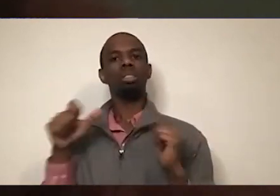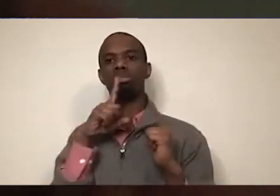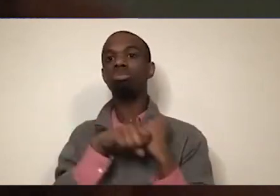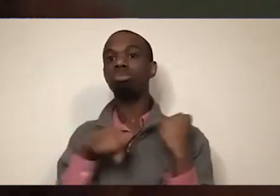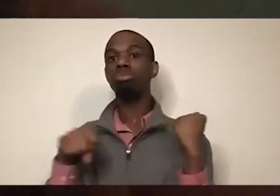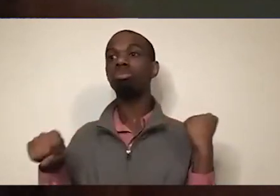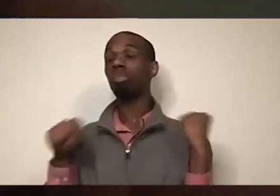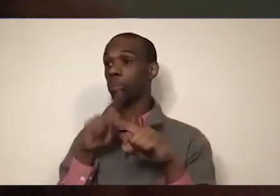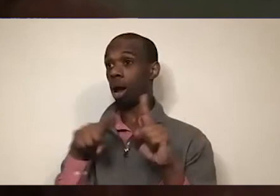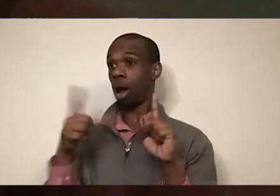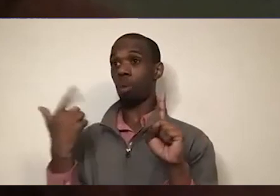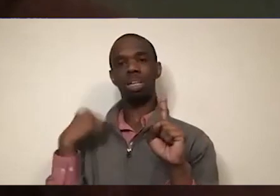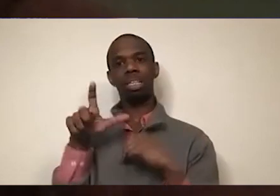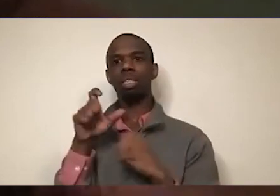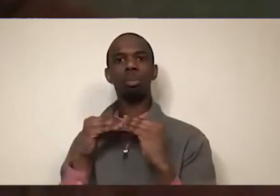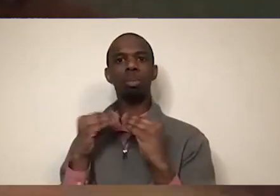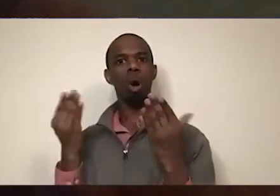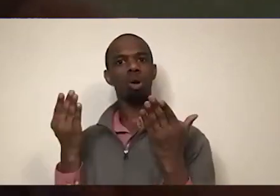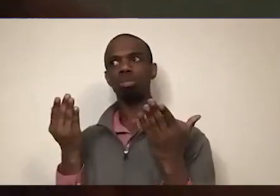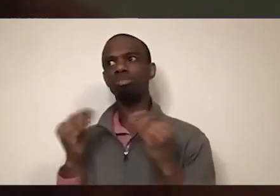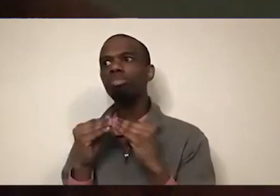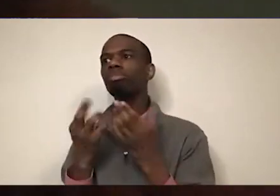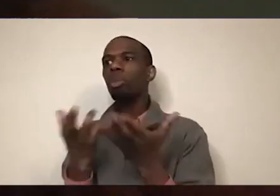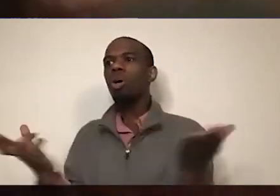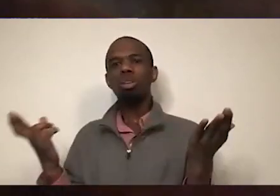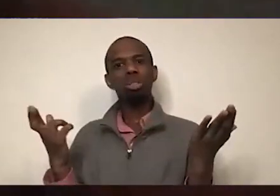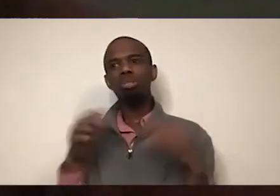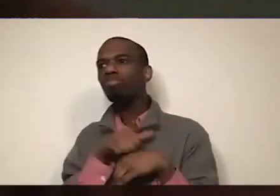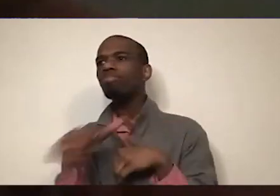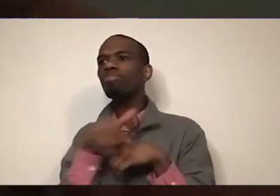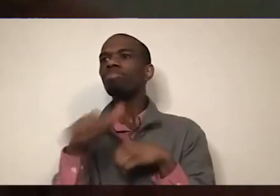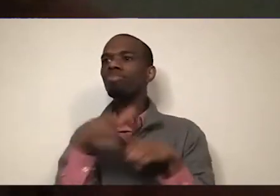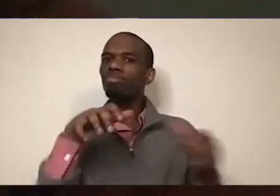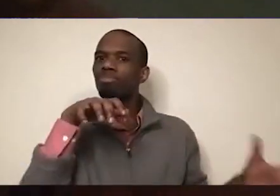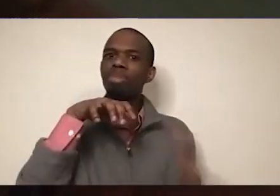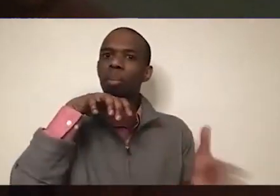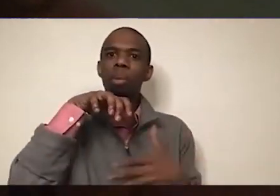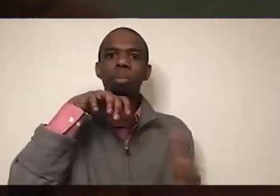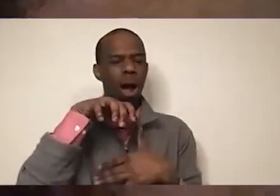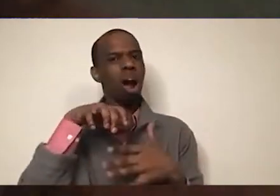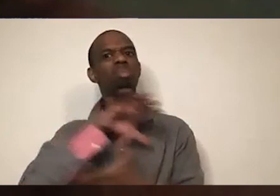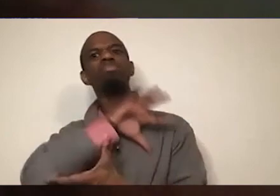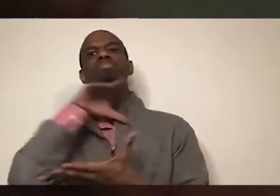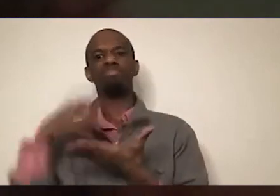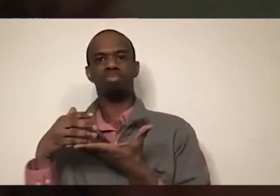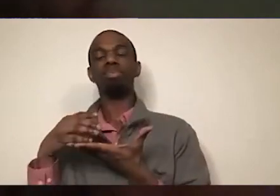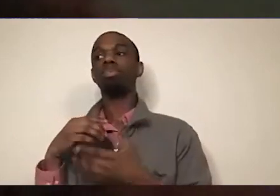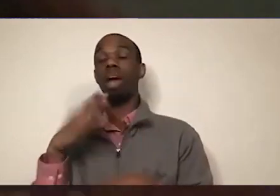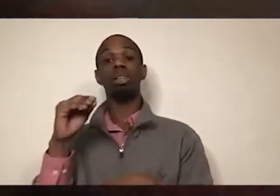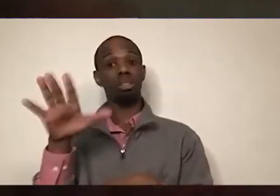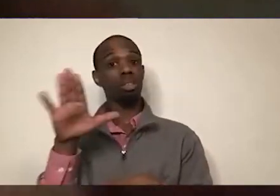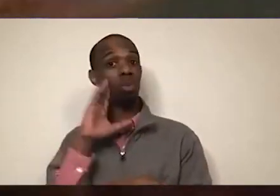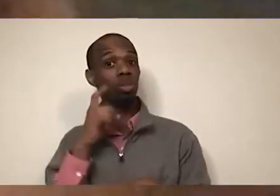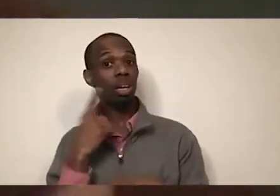the universities, I will say that. We have many partnerships with universities located here in New York City that are providing everything